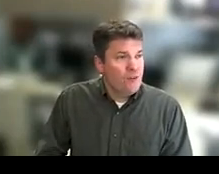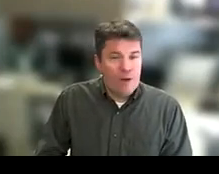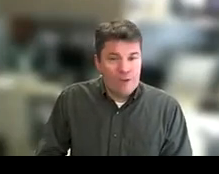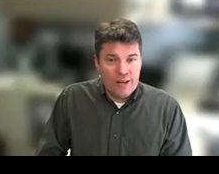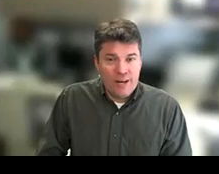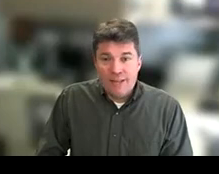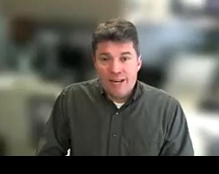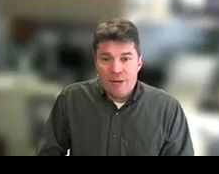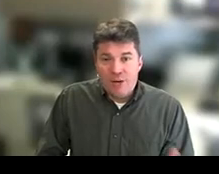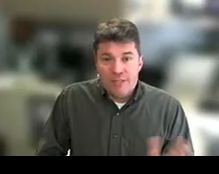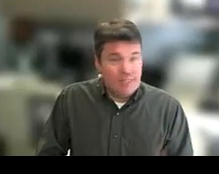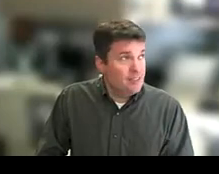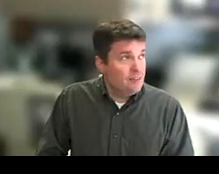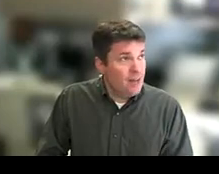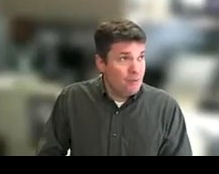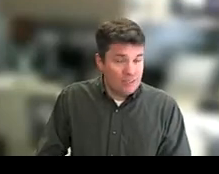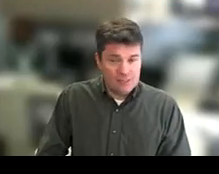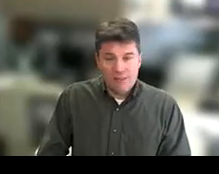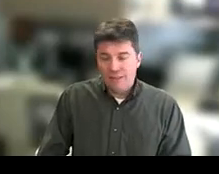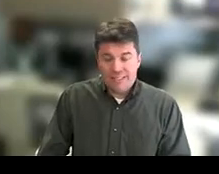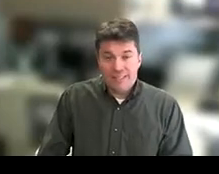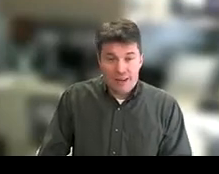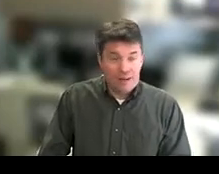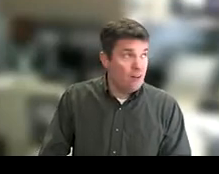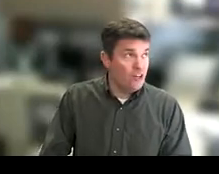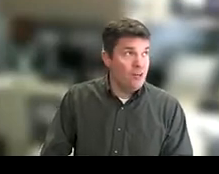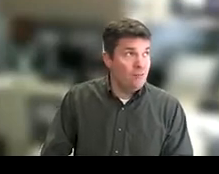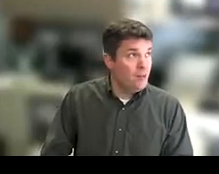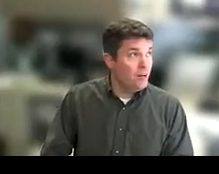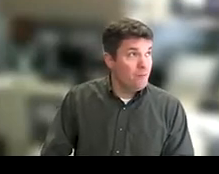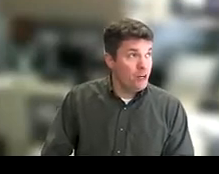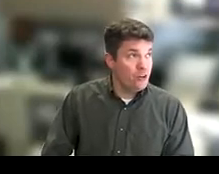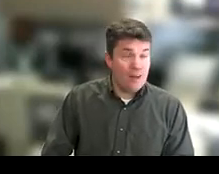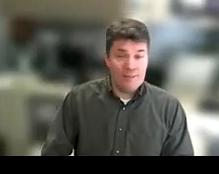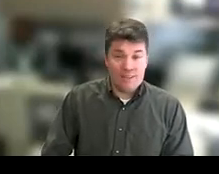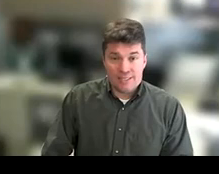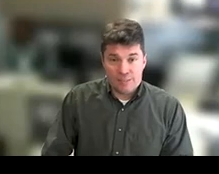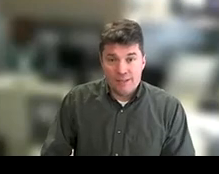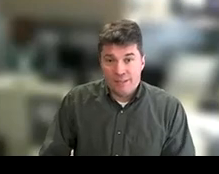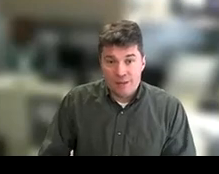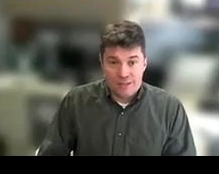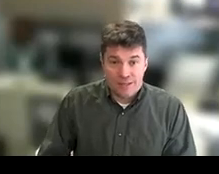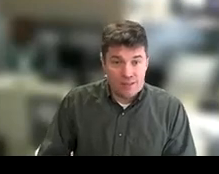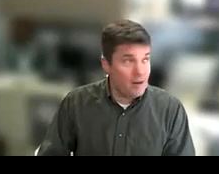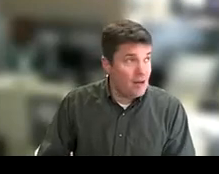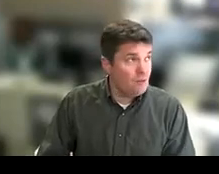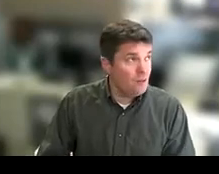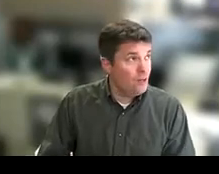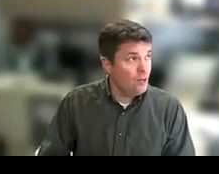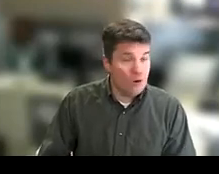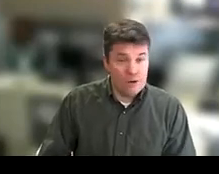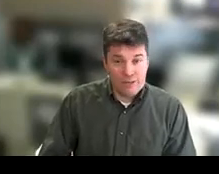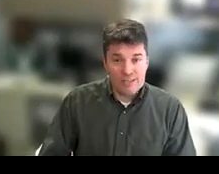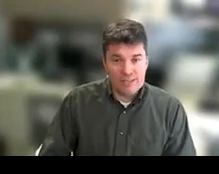and just a few other things that can be used as a type of assisted technology. Computers have accessibility built into them